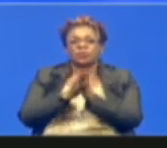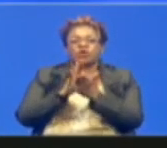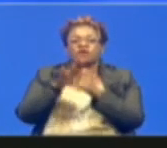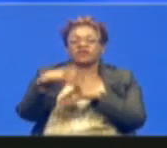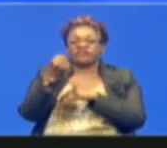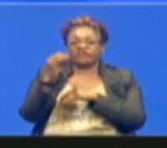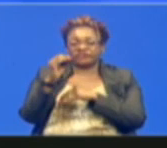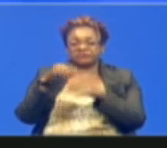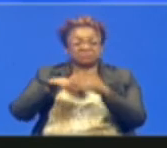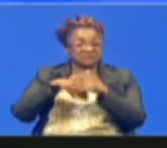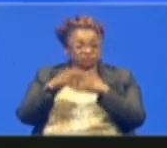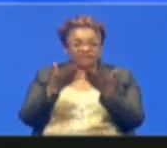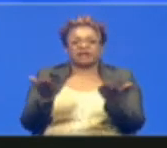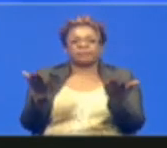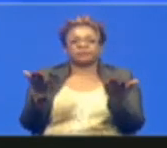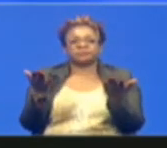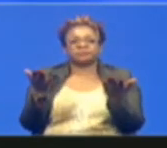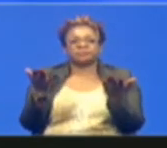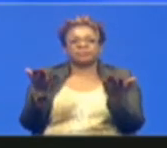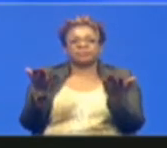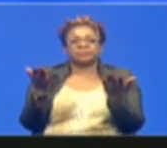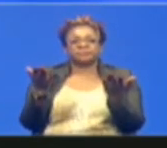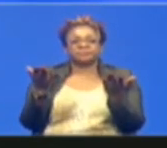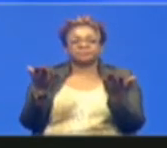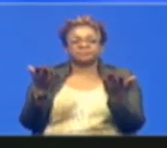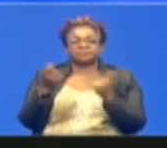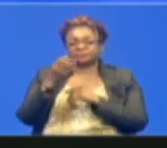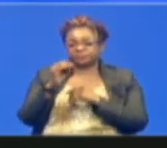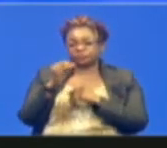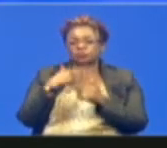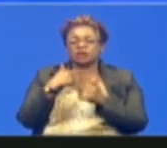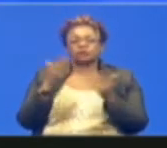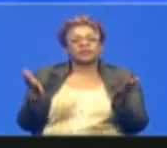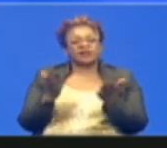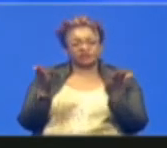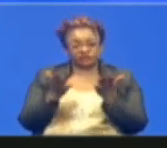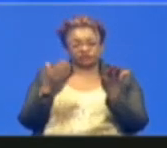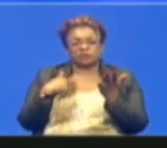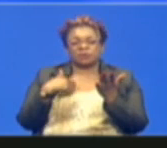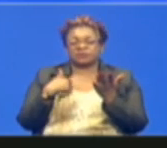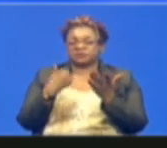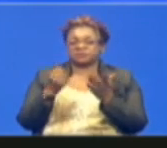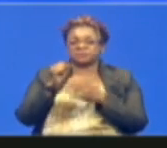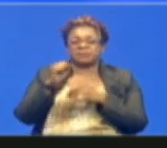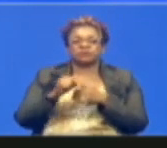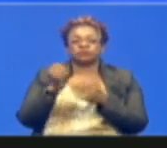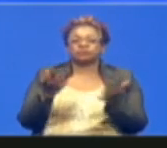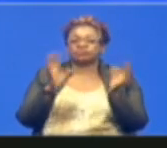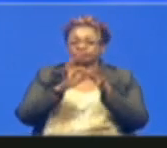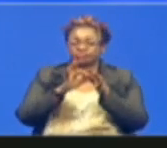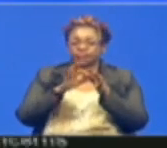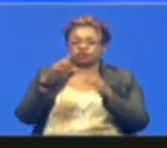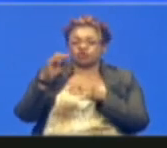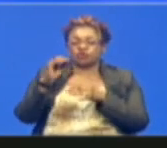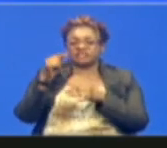set to be available. Cheer our own, so we want to encourage our subscribers to connect to DSTV and GoTV as